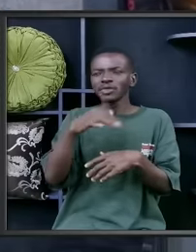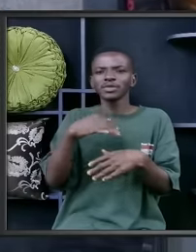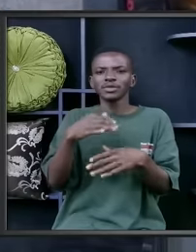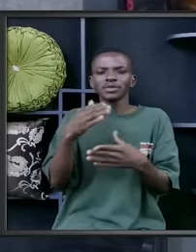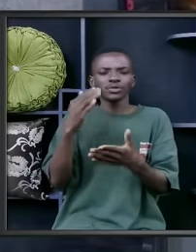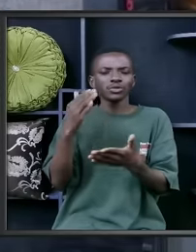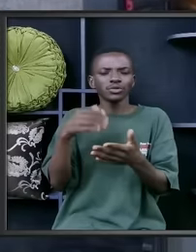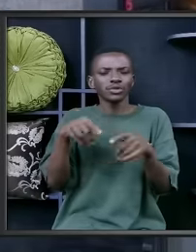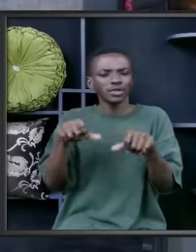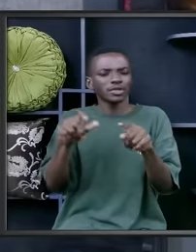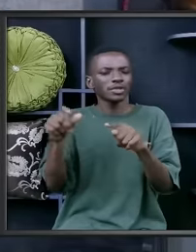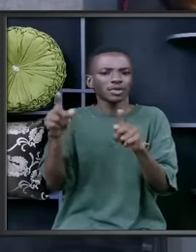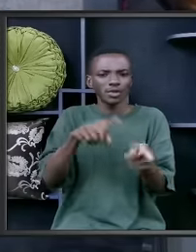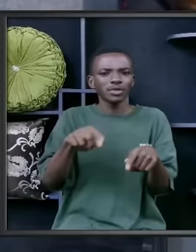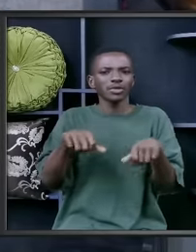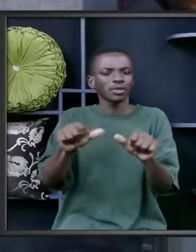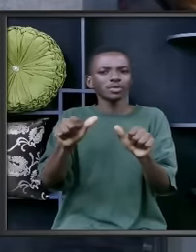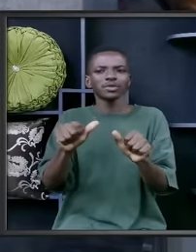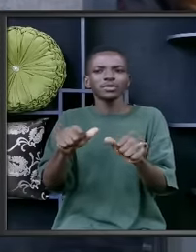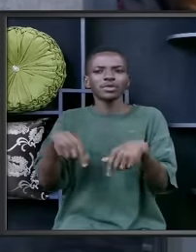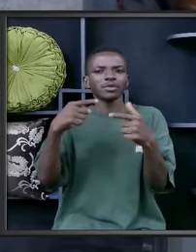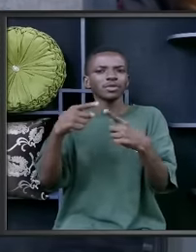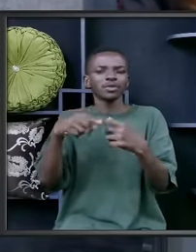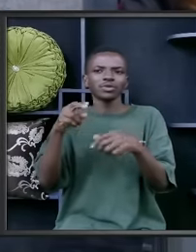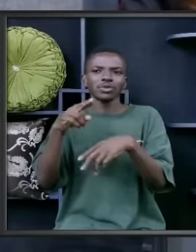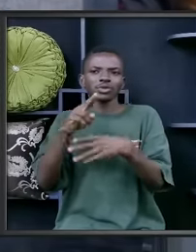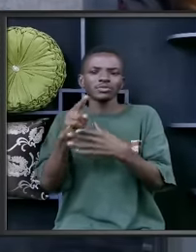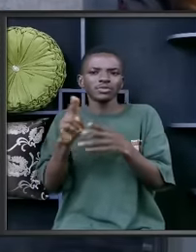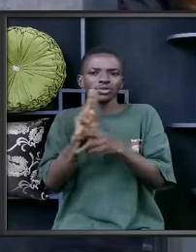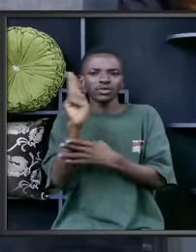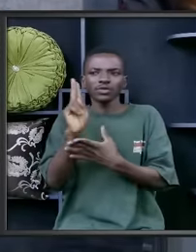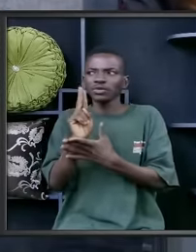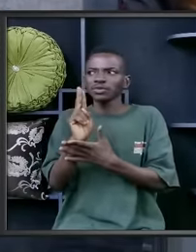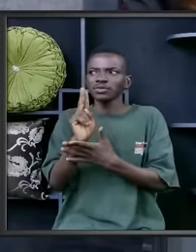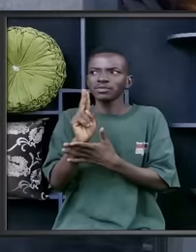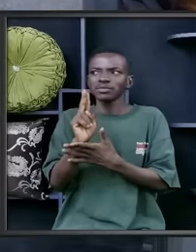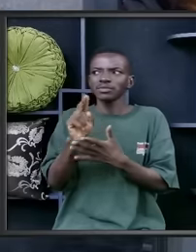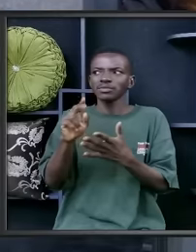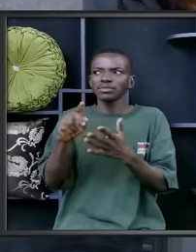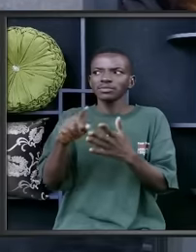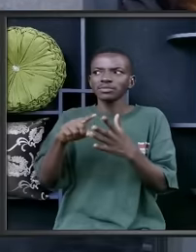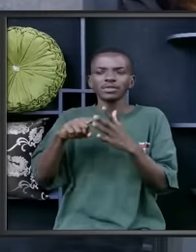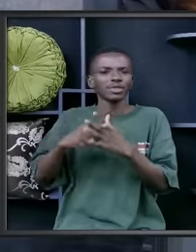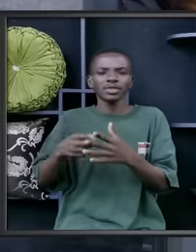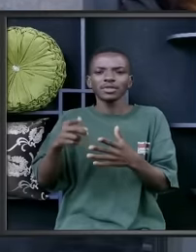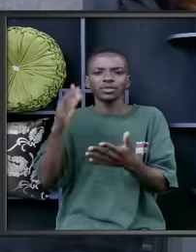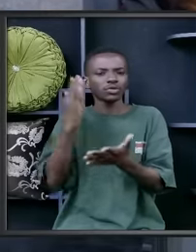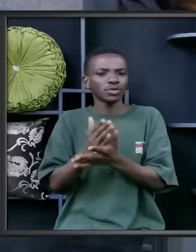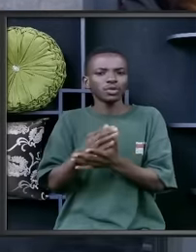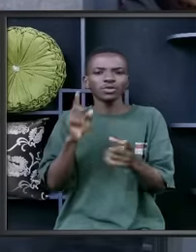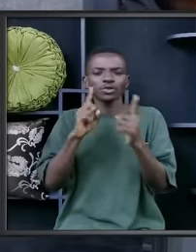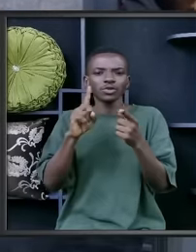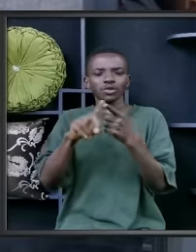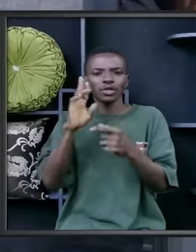telling me to still continue. And I can't continue. Let me go to ordinary university. That was the day my husband stopped talking to me till today. Say, no, they talk to me